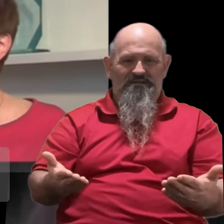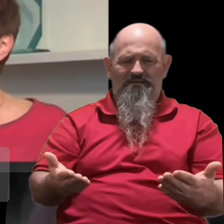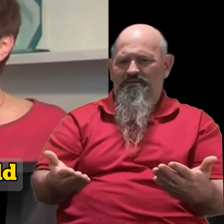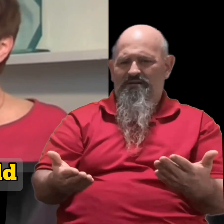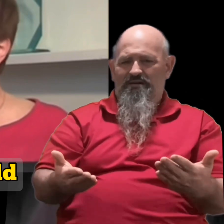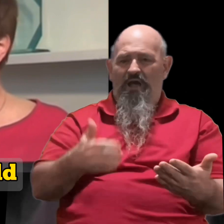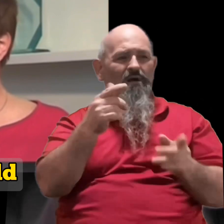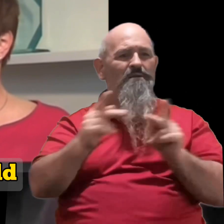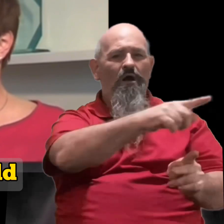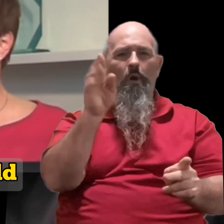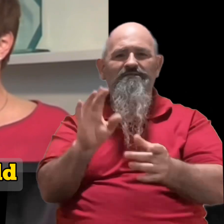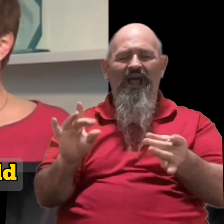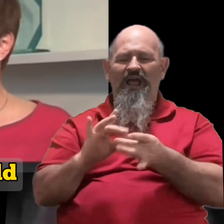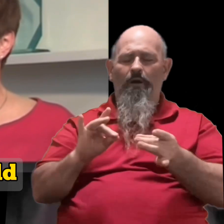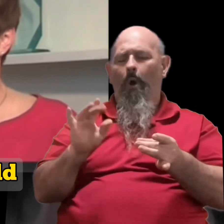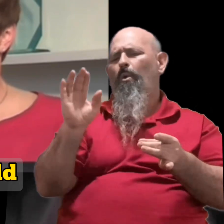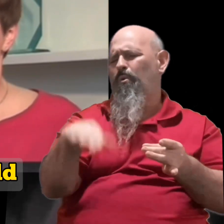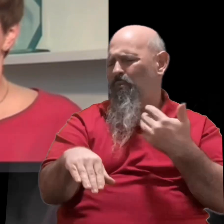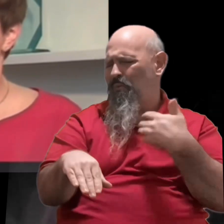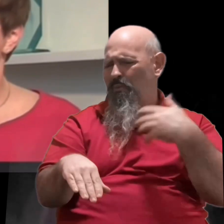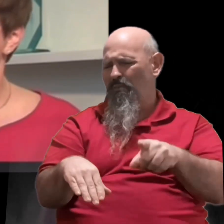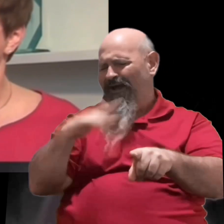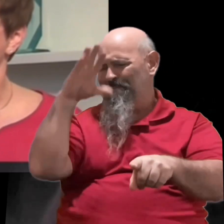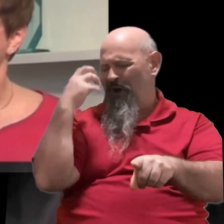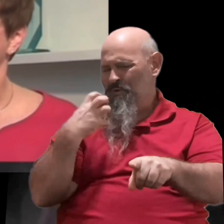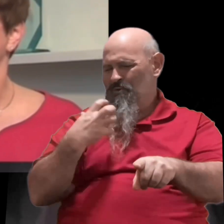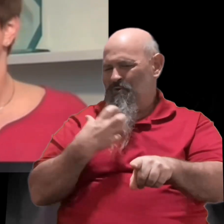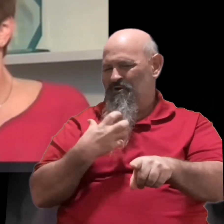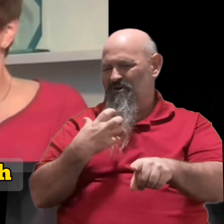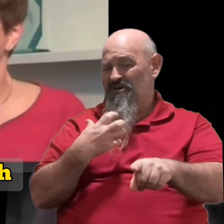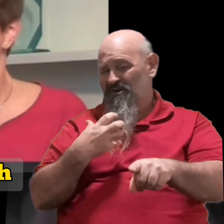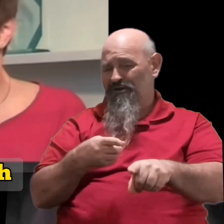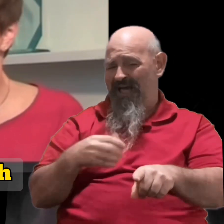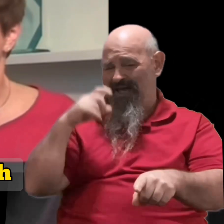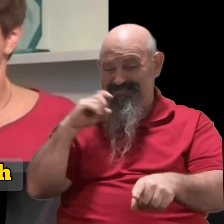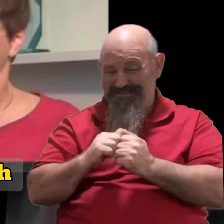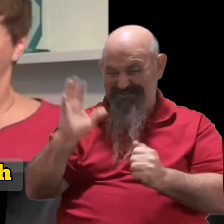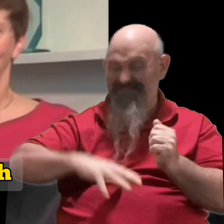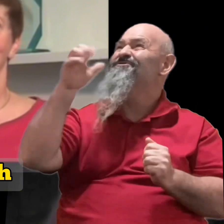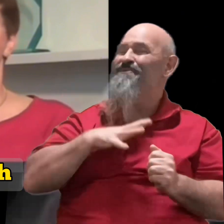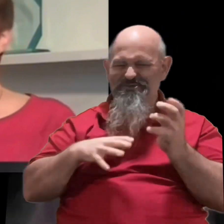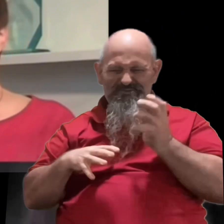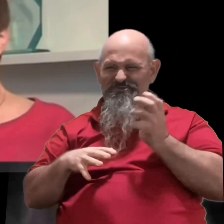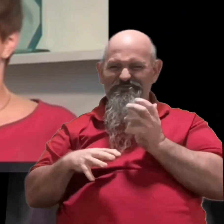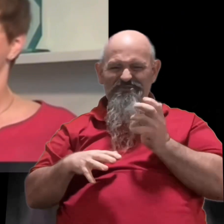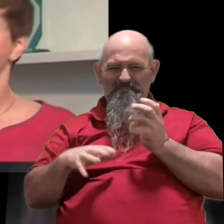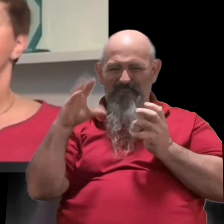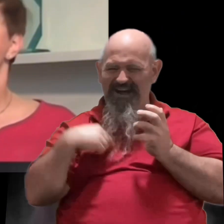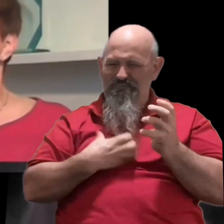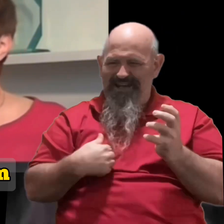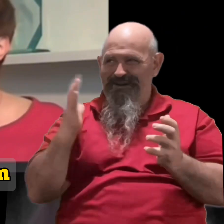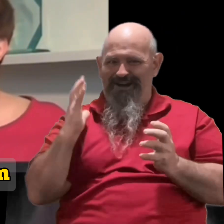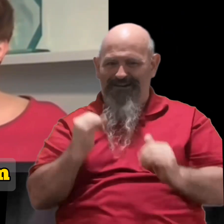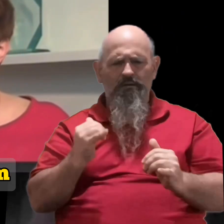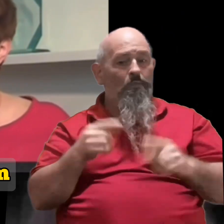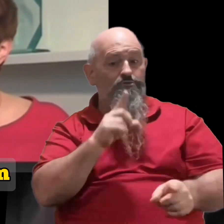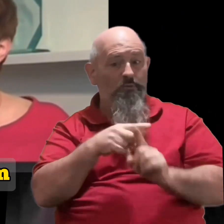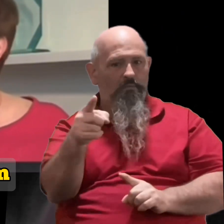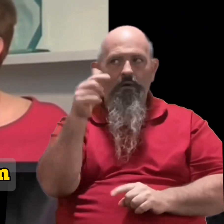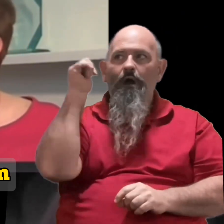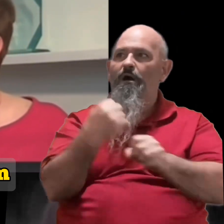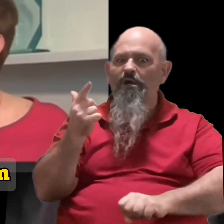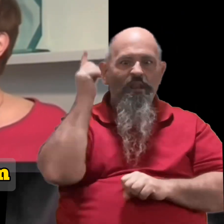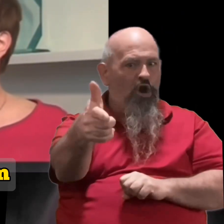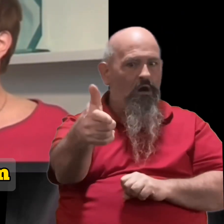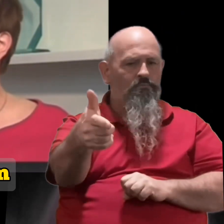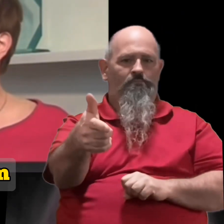thing. And other people would say, oh, you lucky boy. You know, oh, you've had sex with an older woman. Boy, I wish I was that. When you talk to them